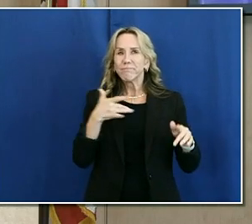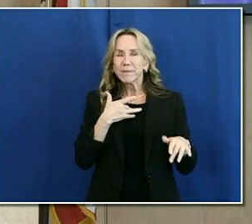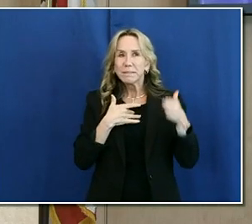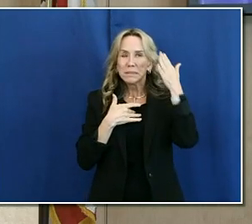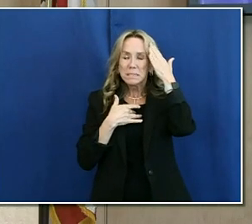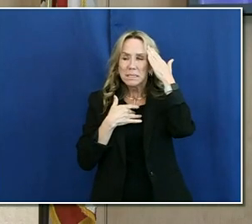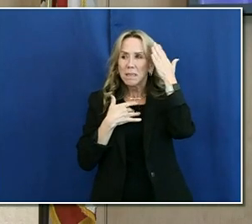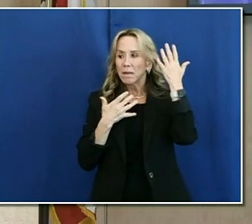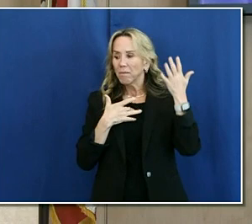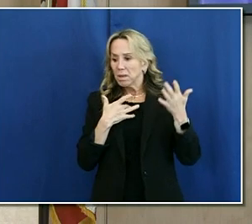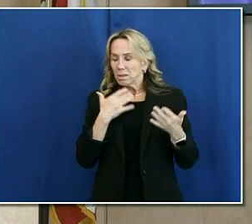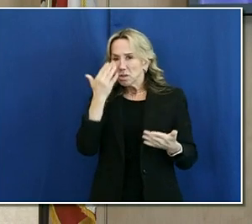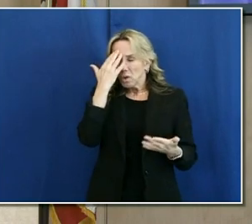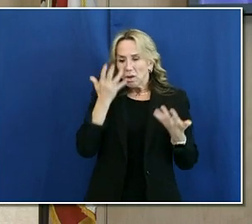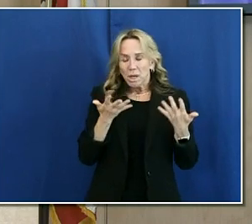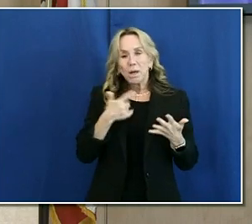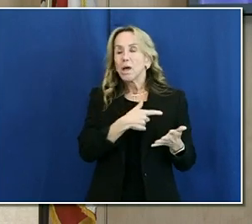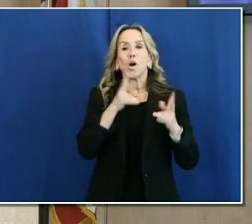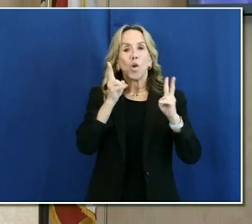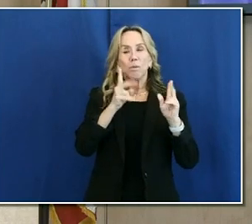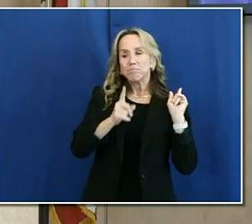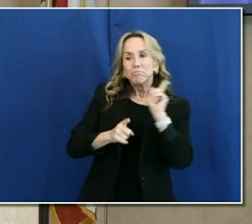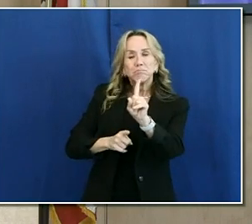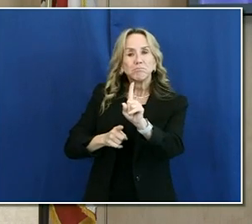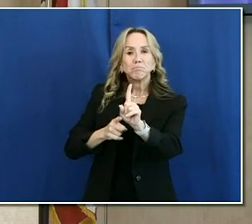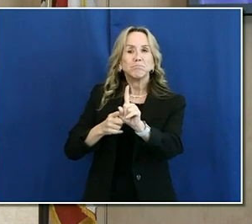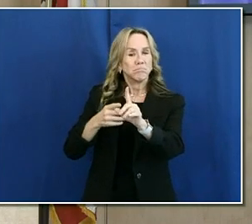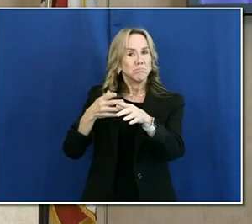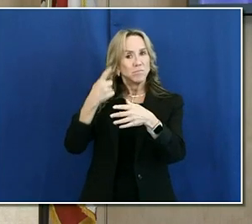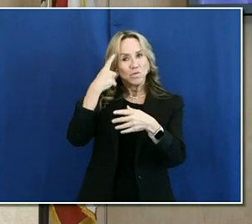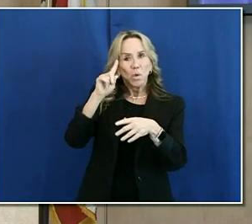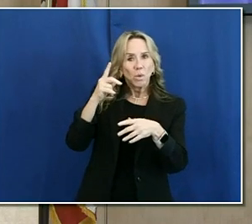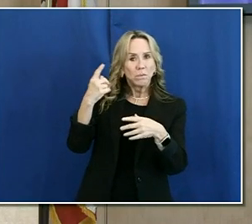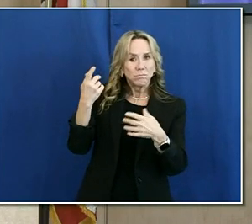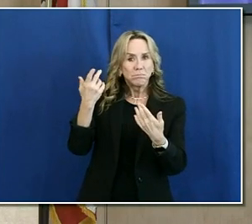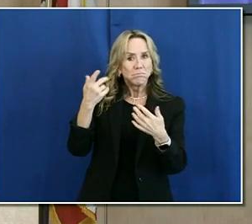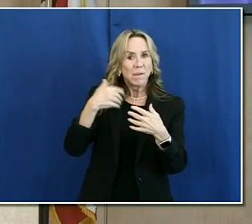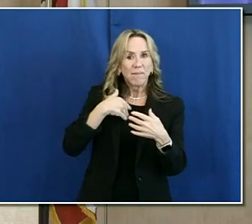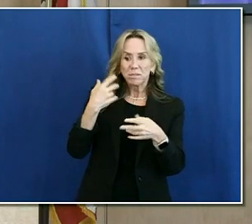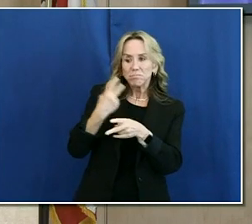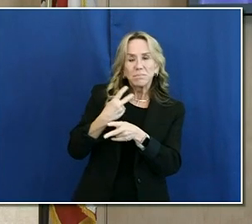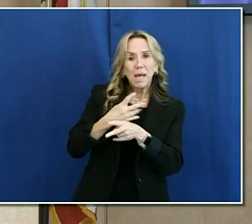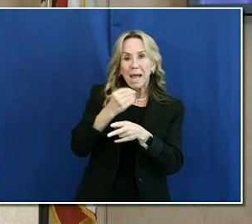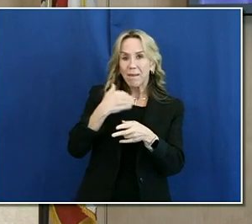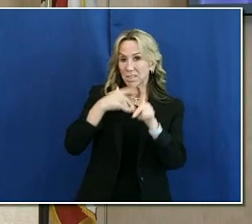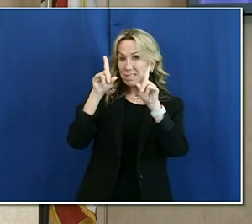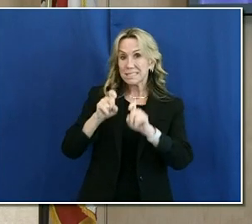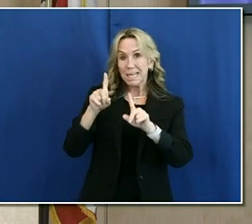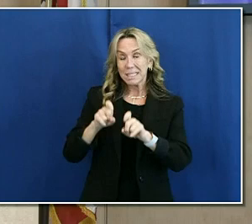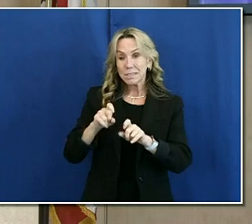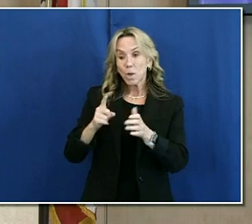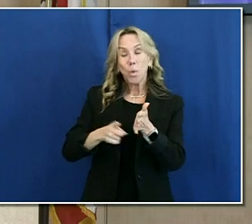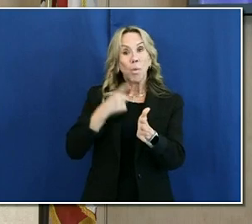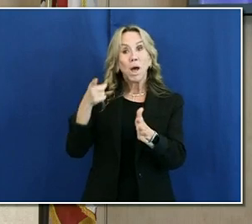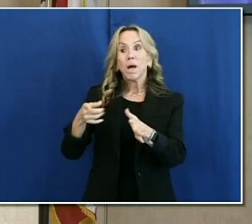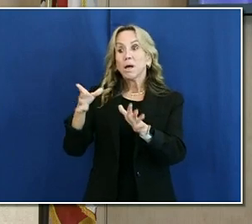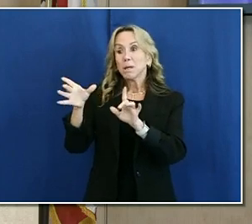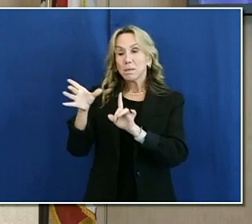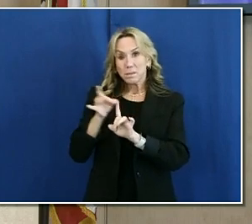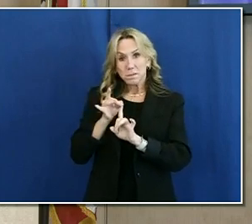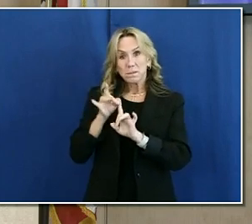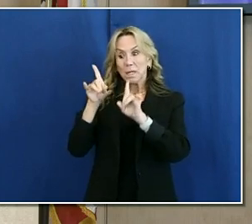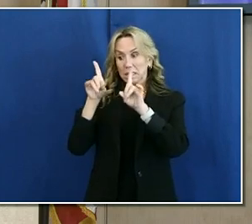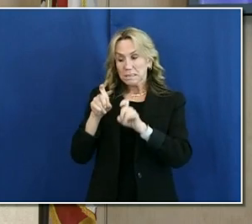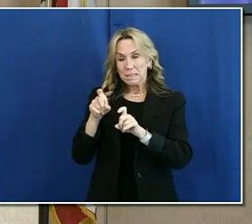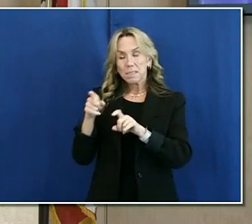they developed them, they sought care and were tested. They have shared with investigators at San Diego State and our own